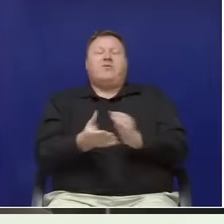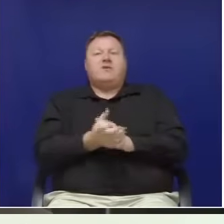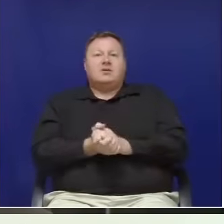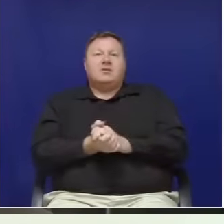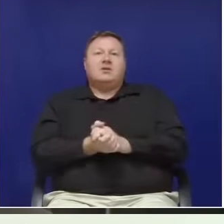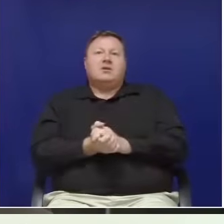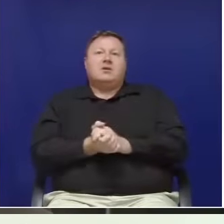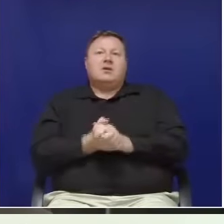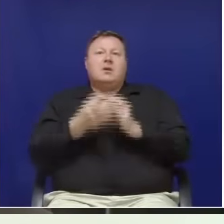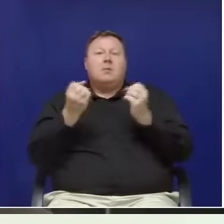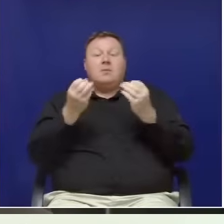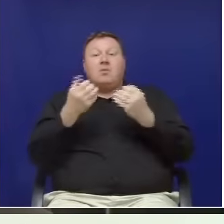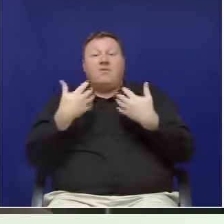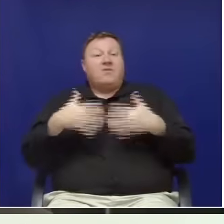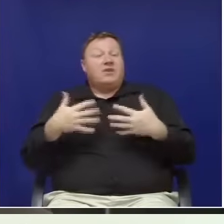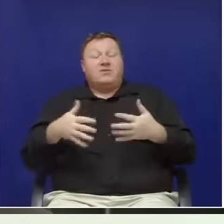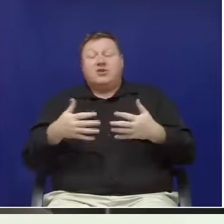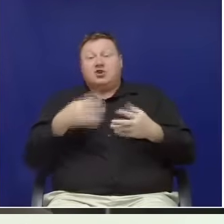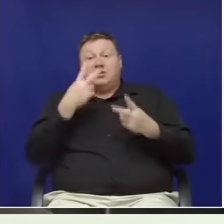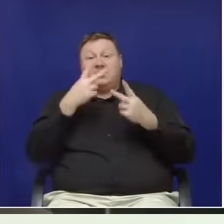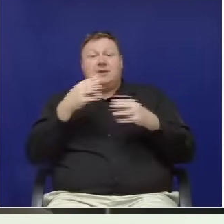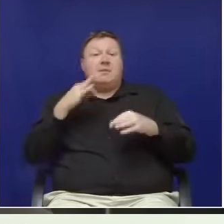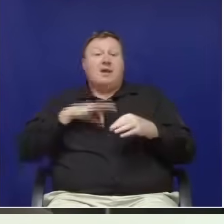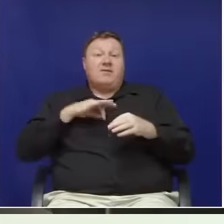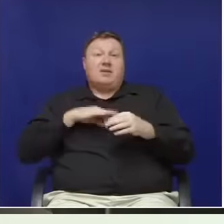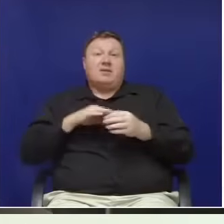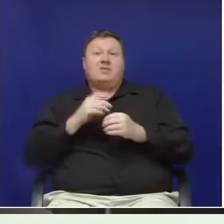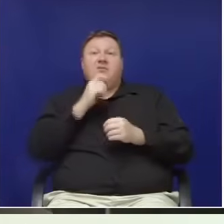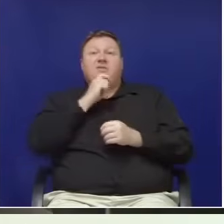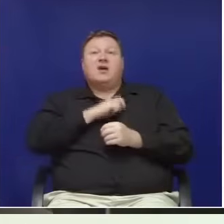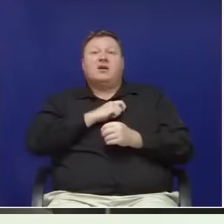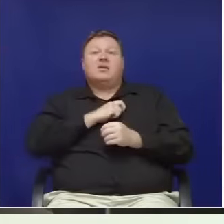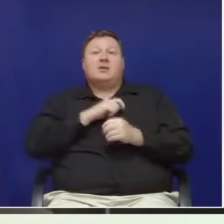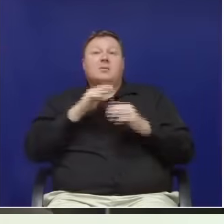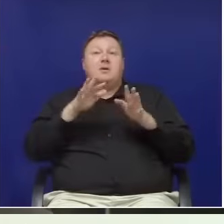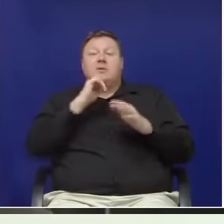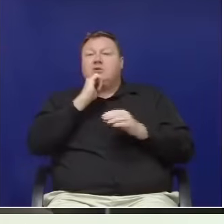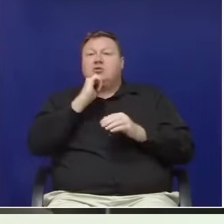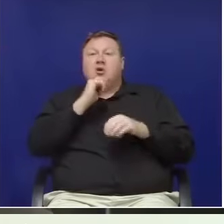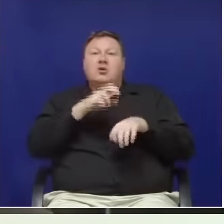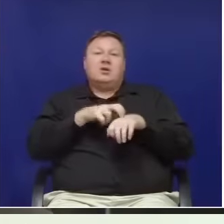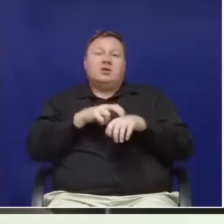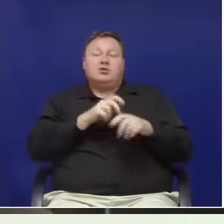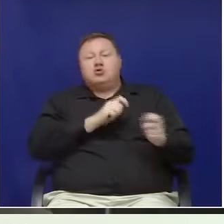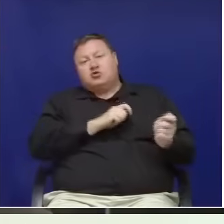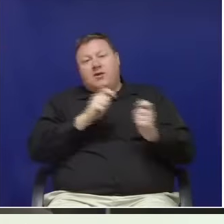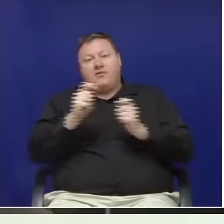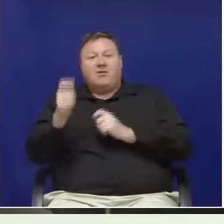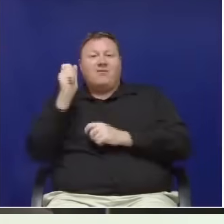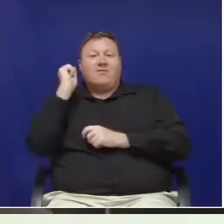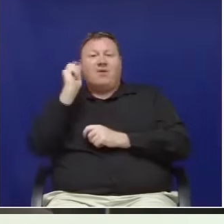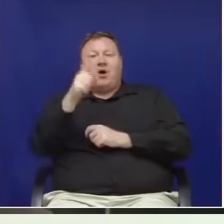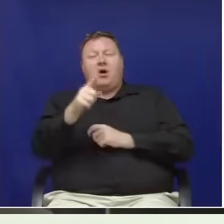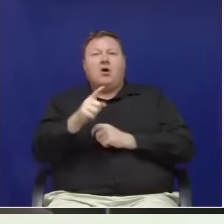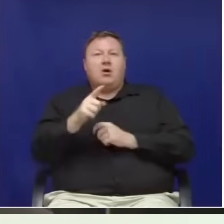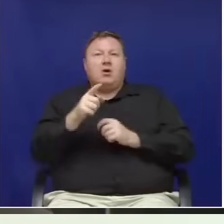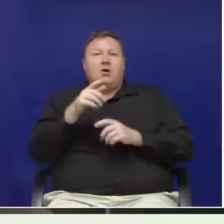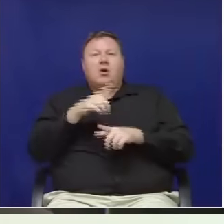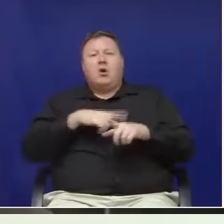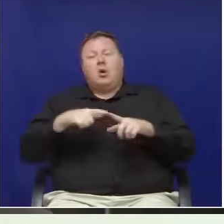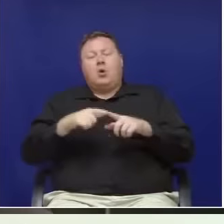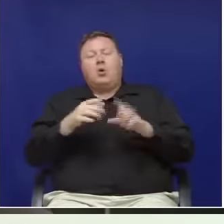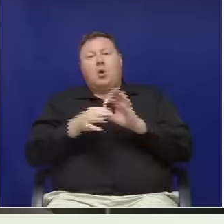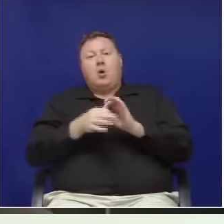And already we are seeing the benefits of this in the fact that people no longer need to travel a great distance to get to their local Home